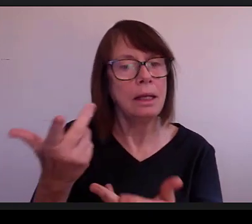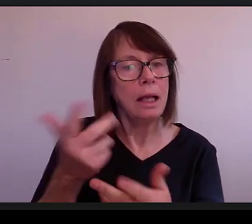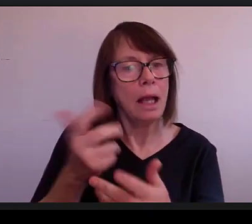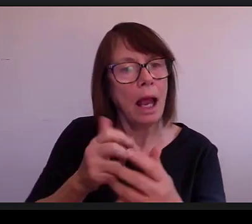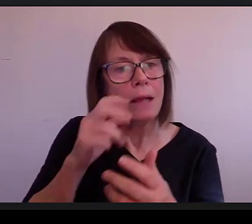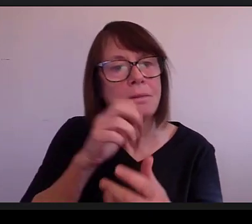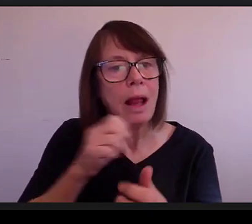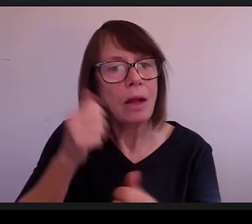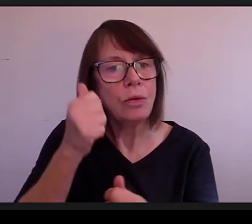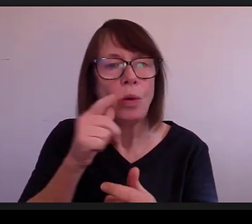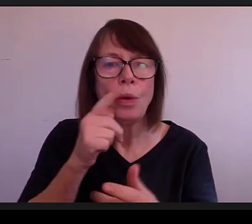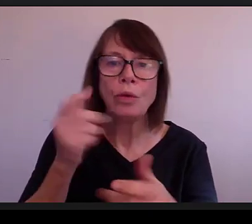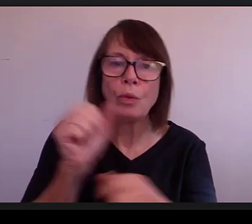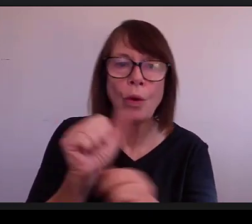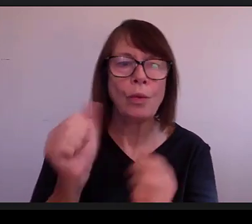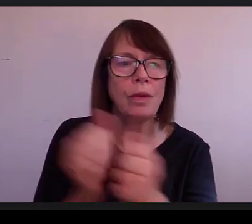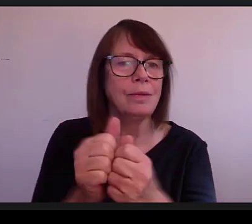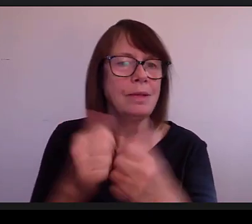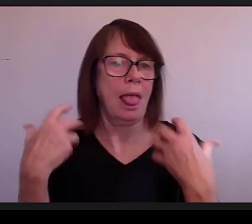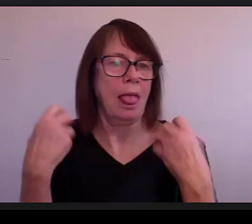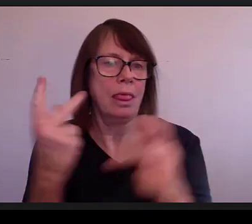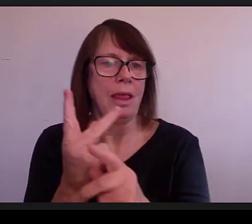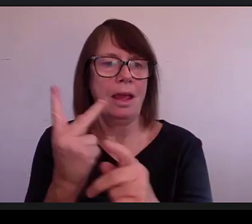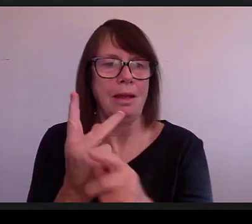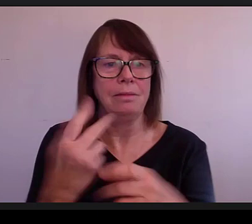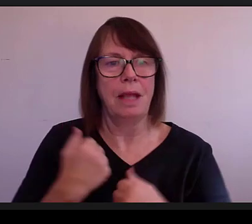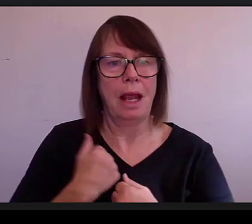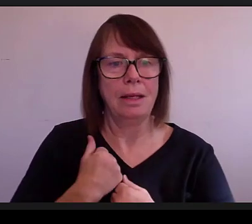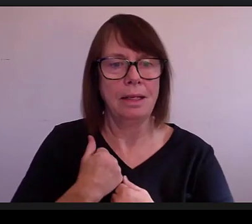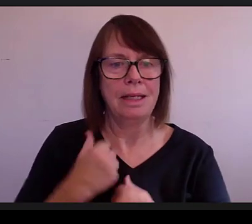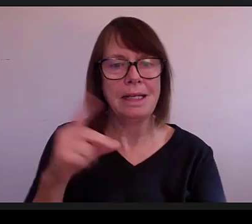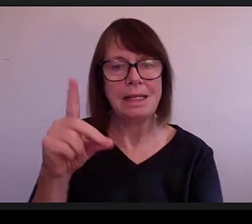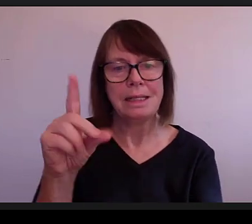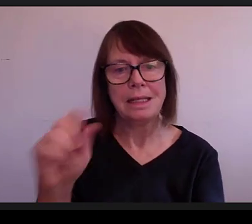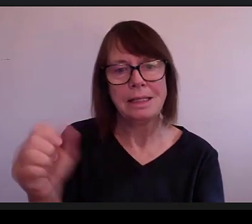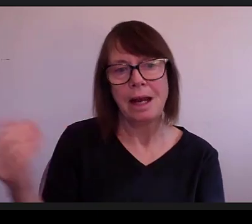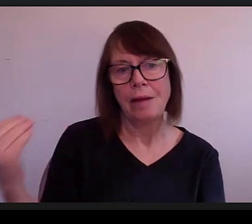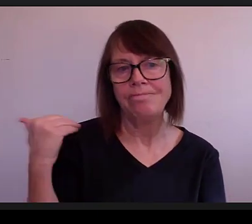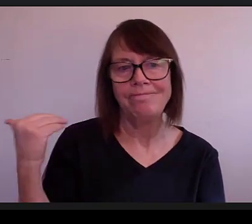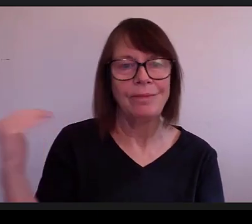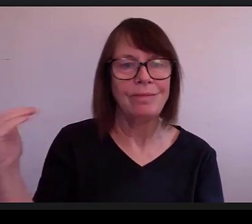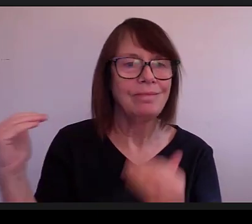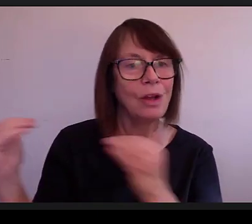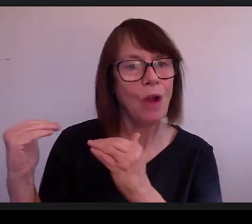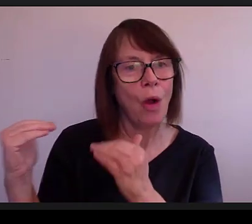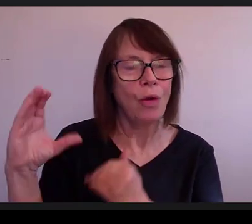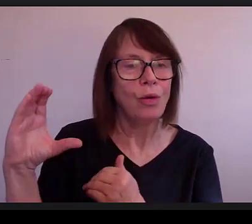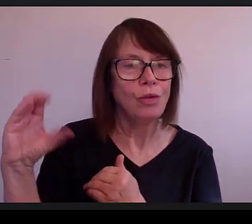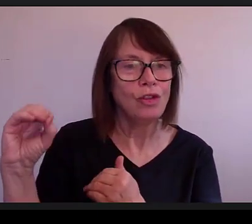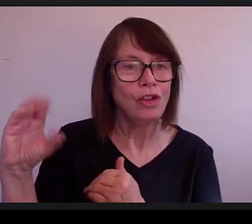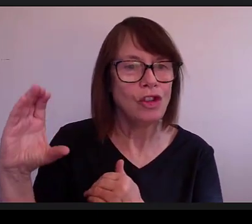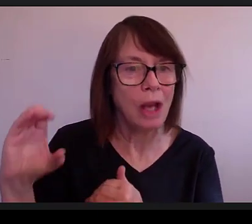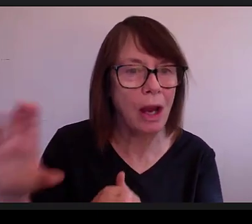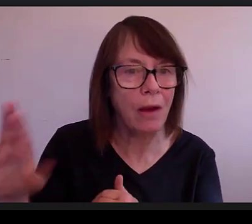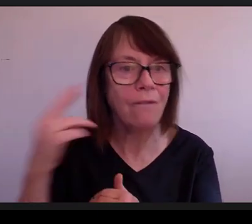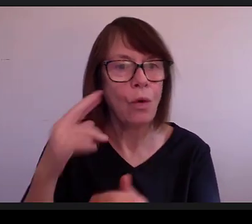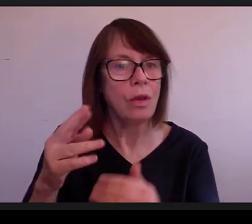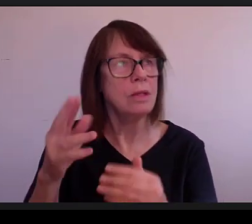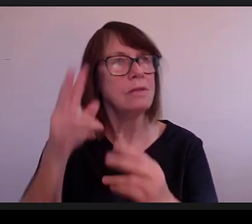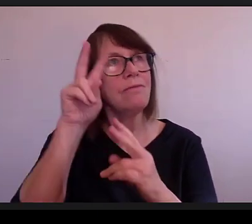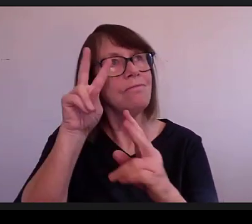Healthcare Excellence Canada. And together, Denise and I co-chaired the advisory committee for this virtual learning